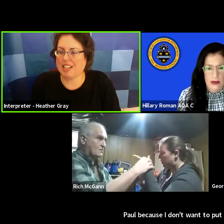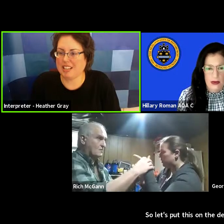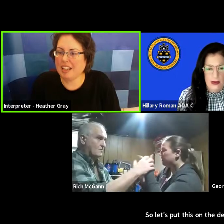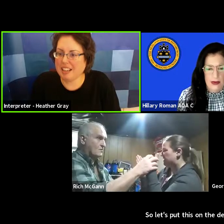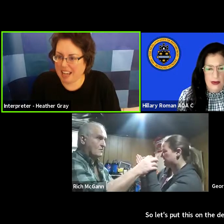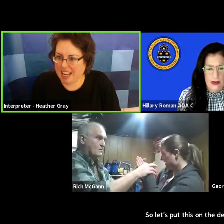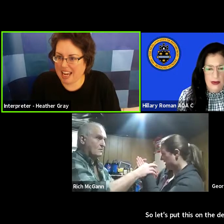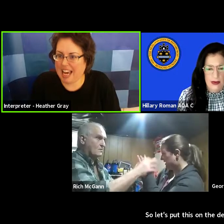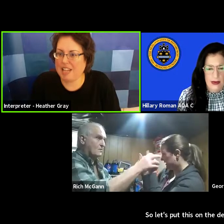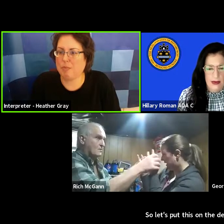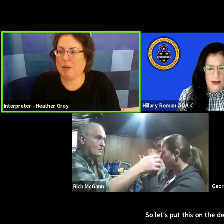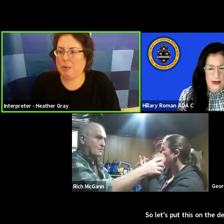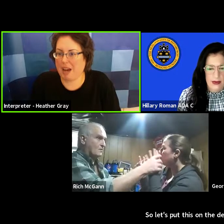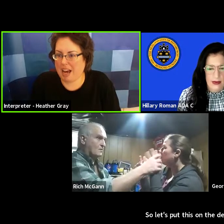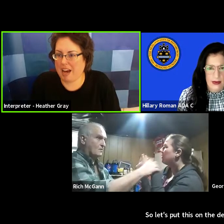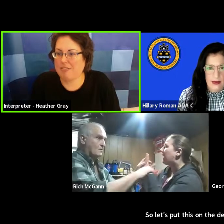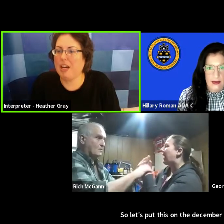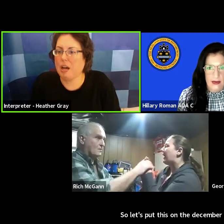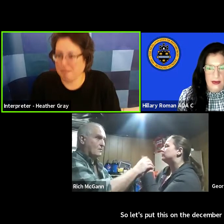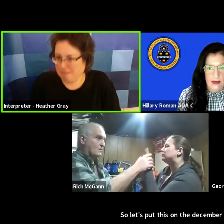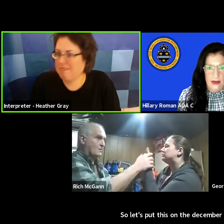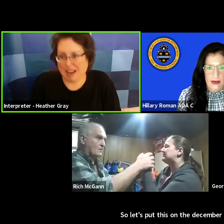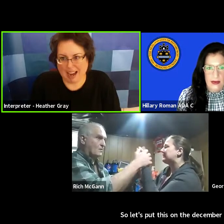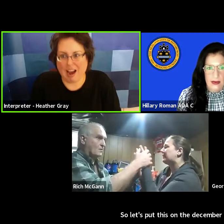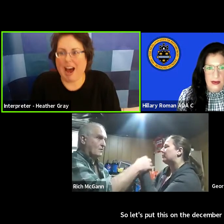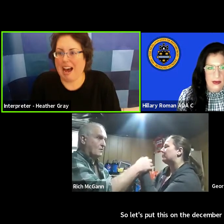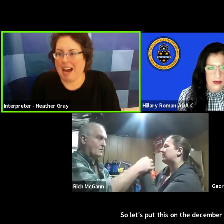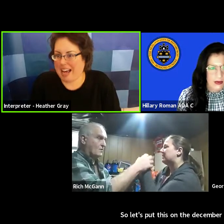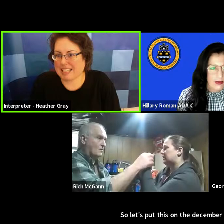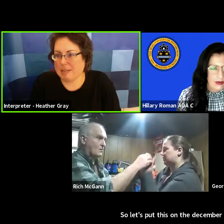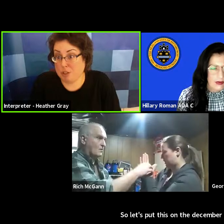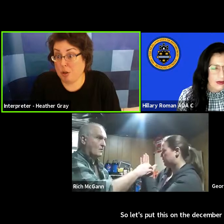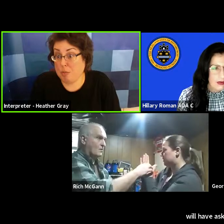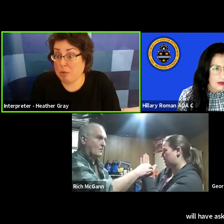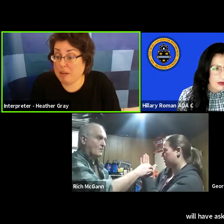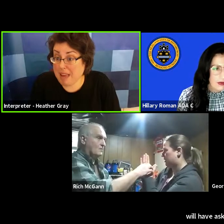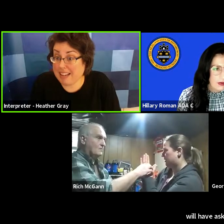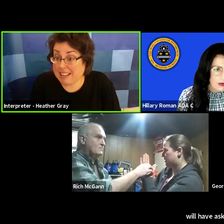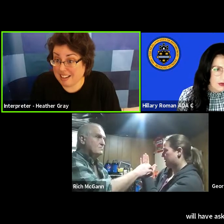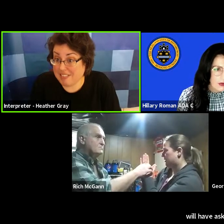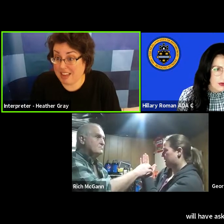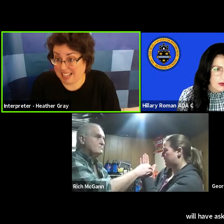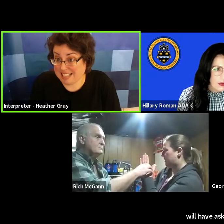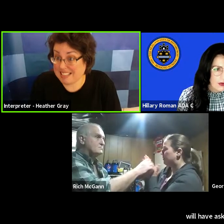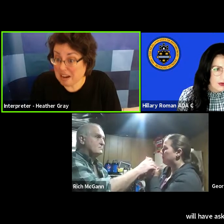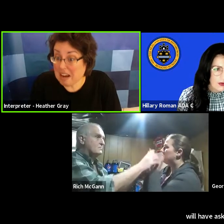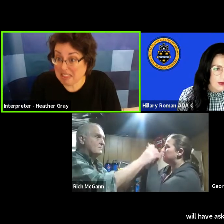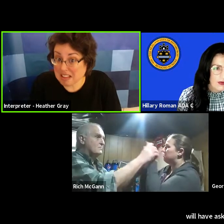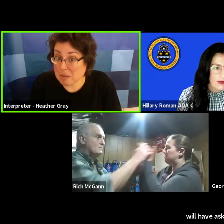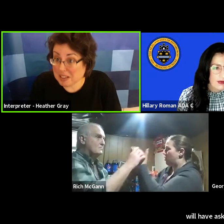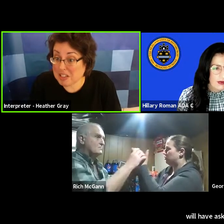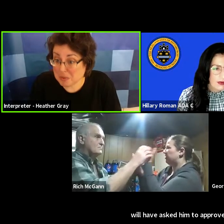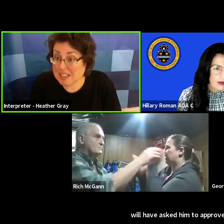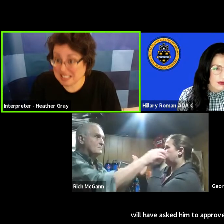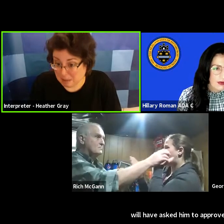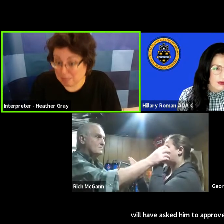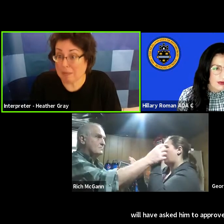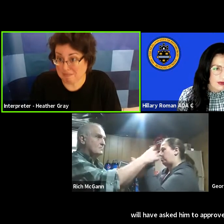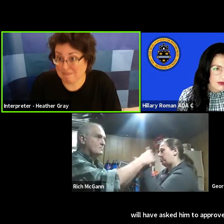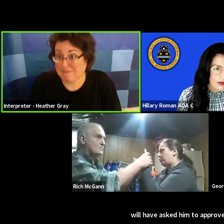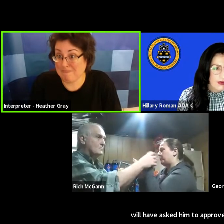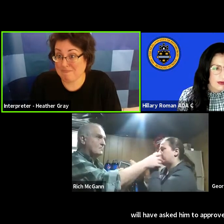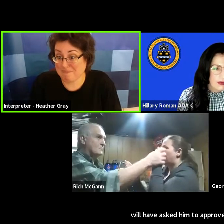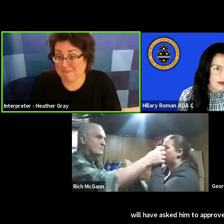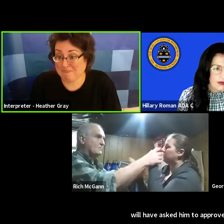meeting agenda, and we will have ask him to approve him then, if that is a thing that we can do in